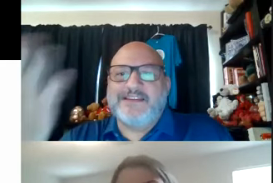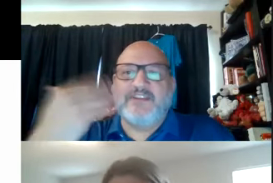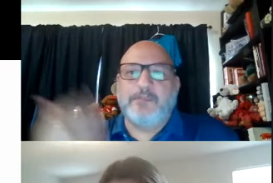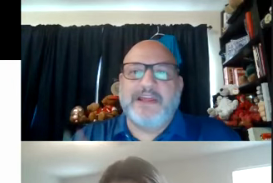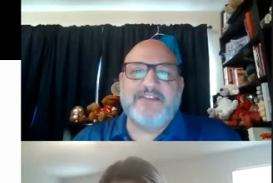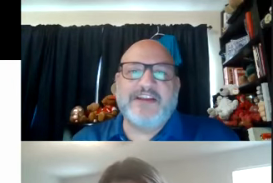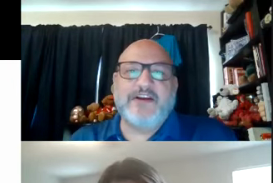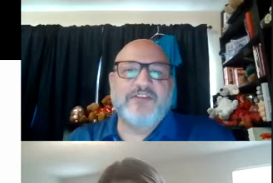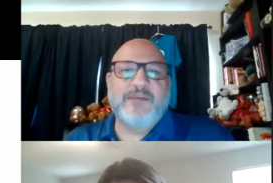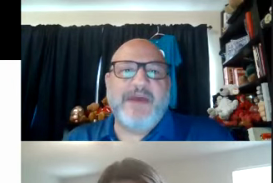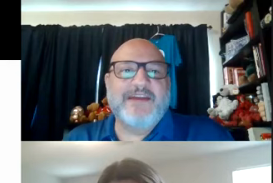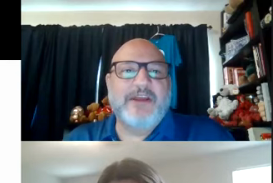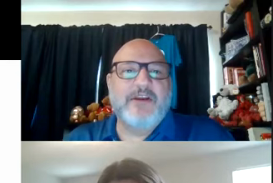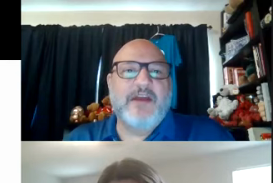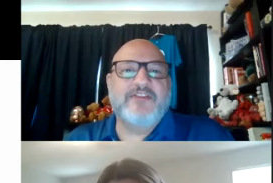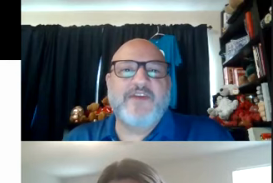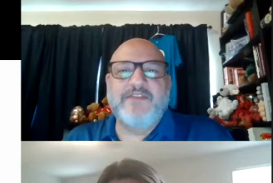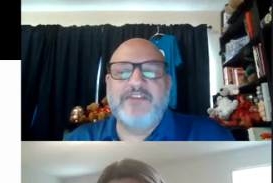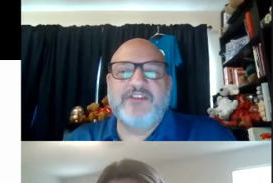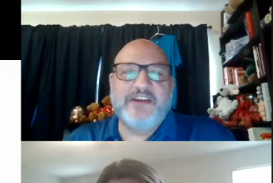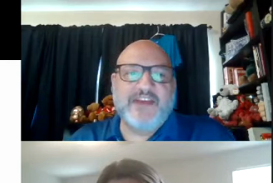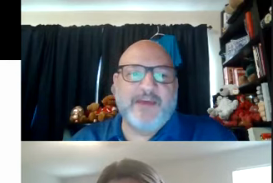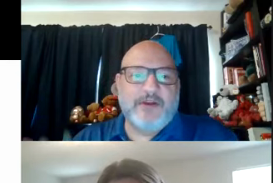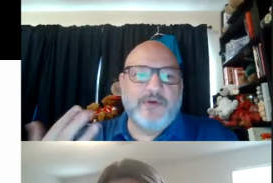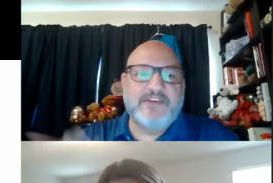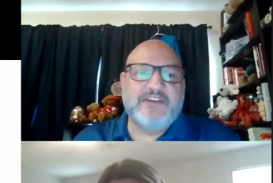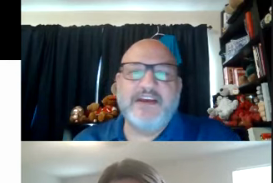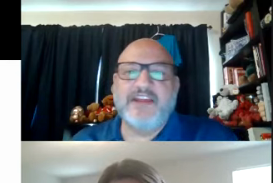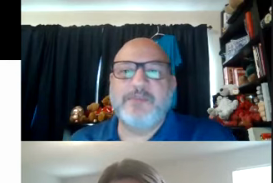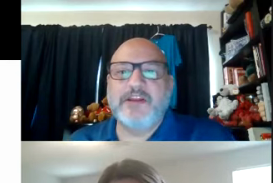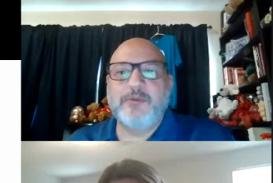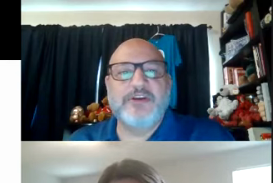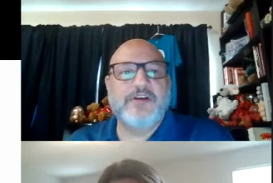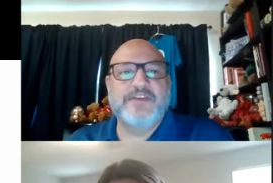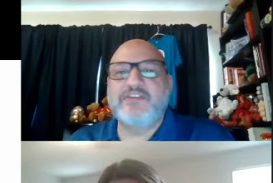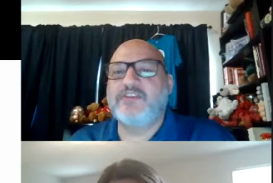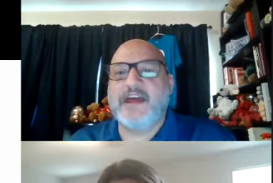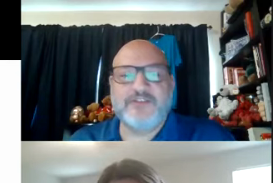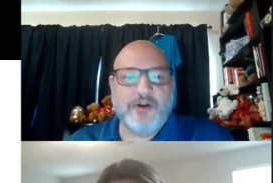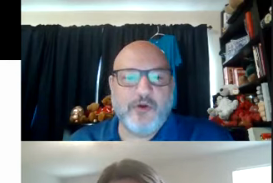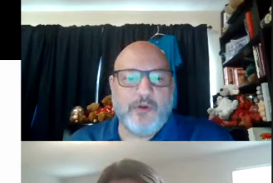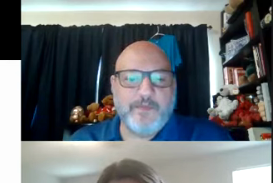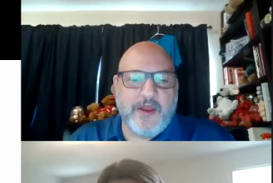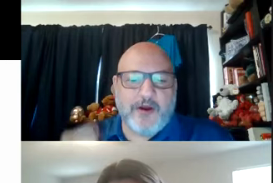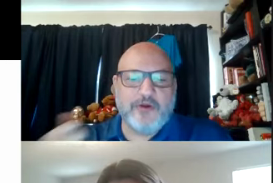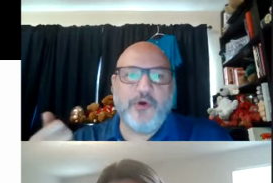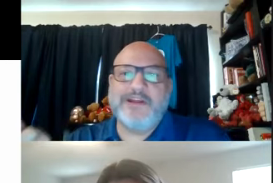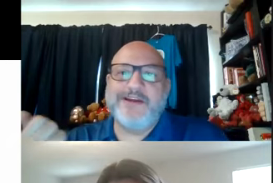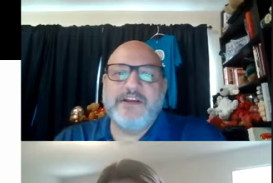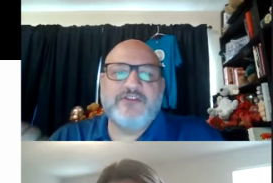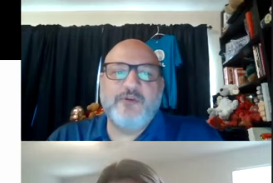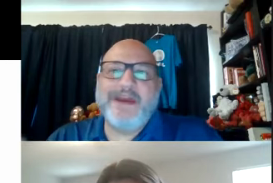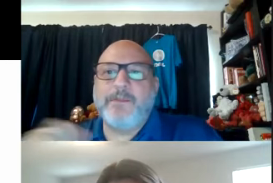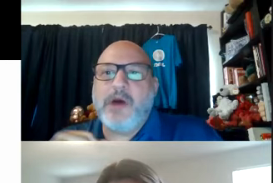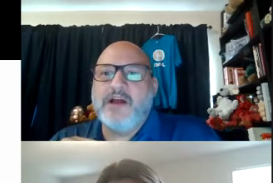When I get these blank stares looking back at me and it's 5 days till the exam, that always gets me a little bit nervous. So that is our goal. Our goal